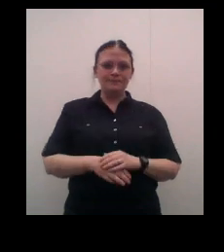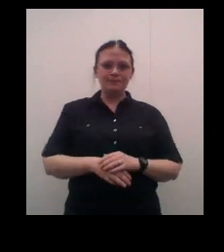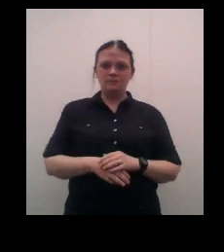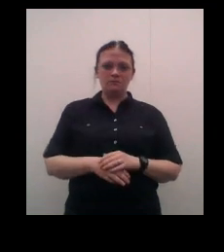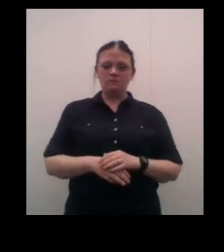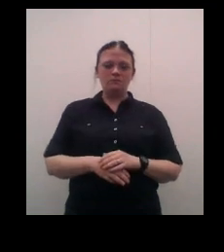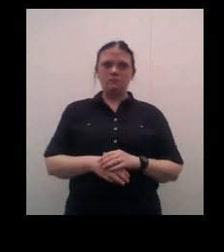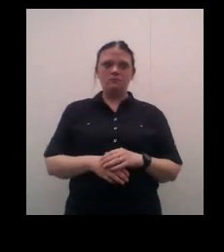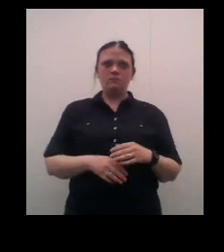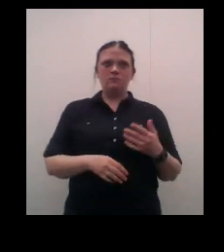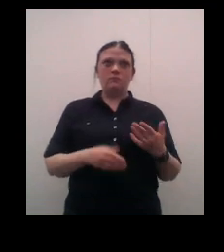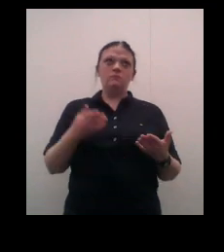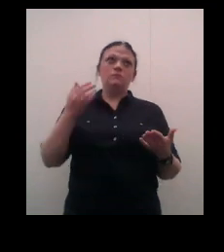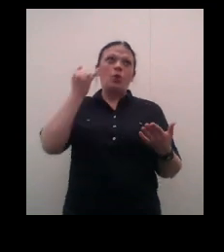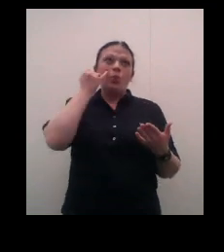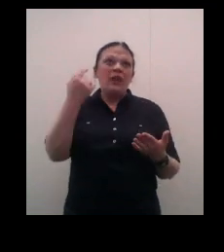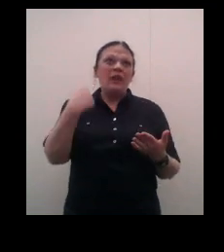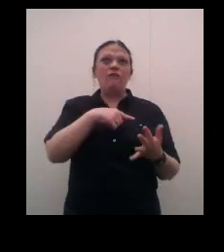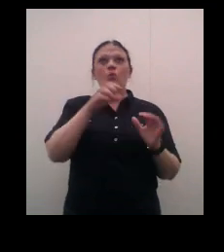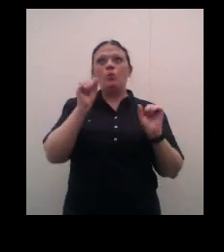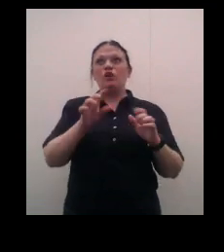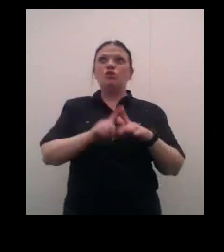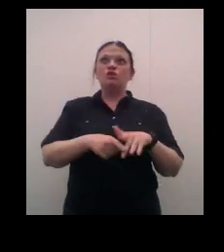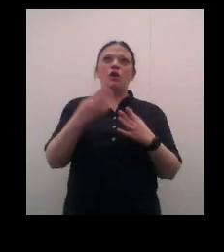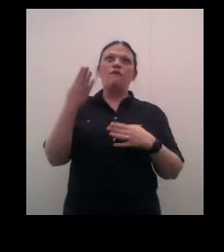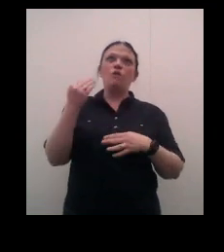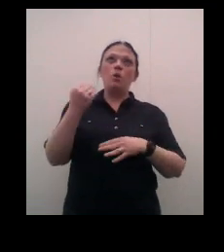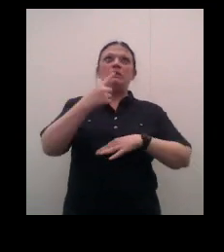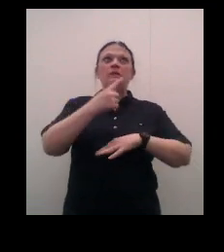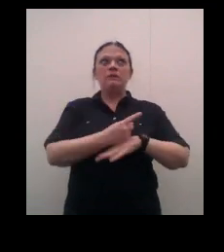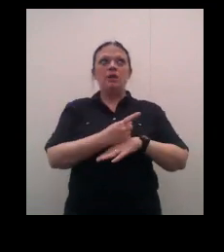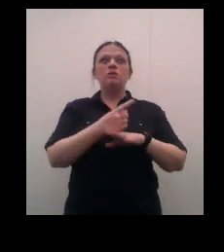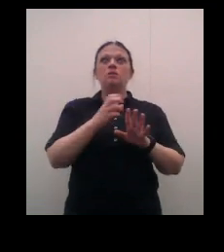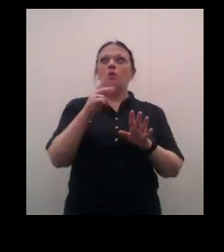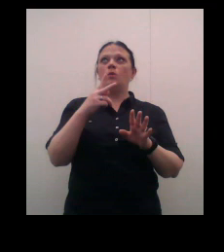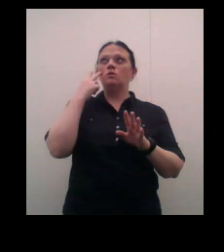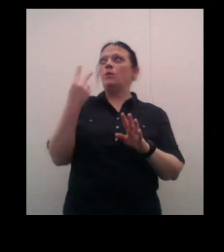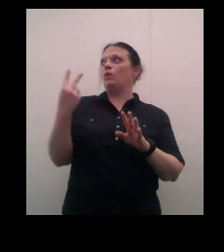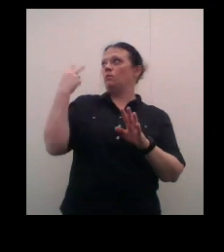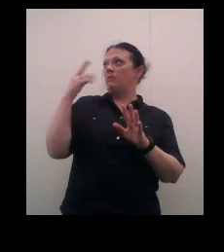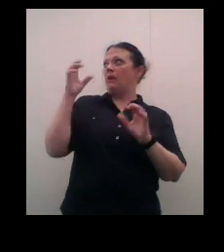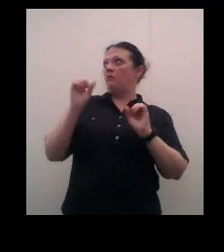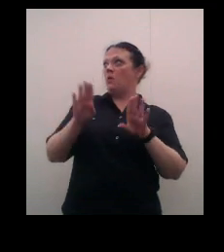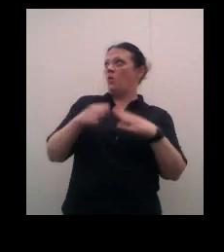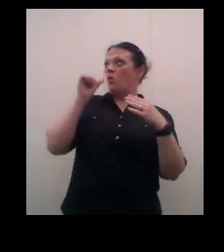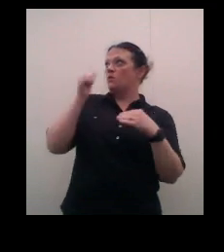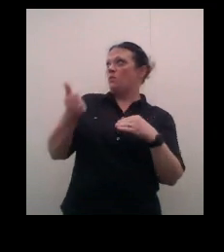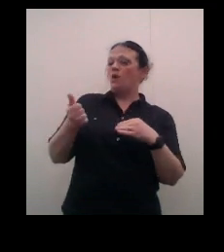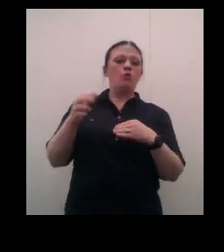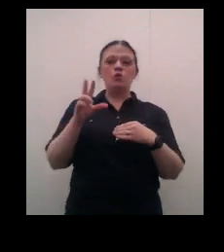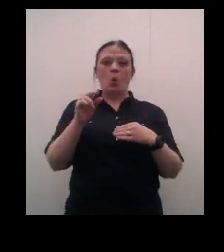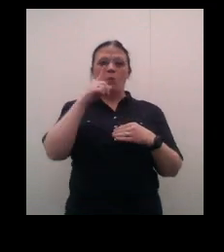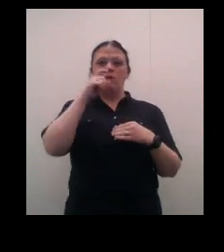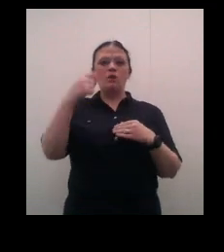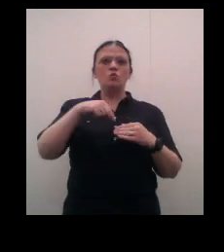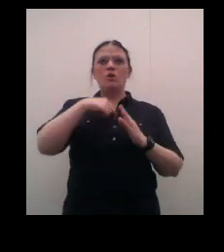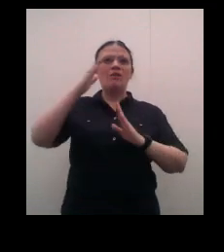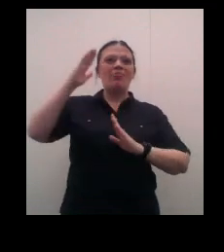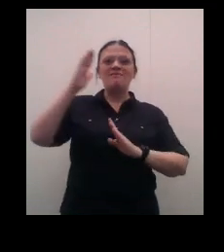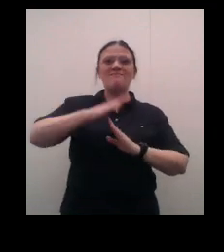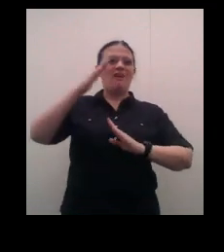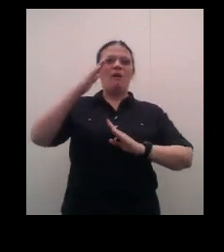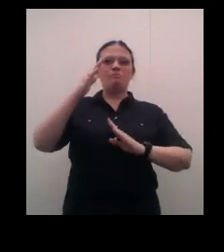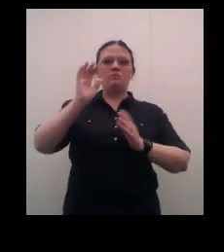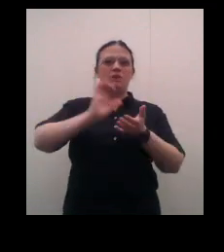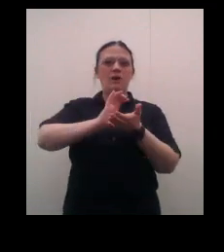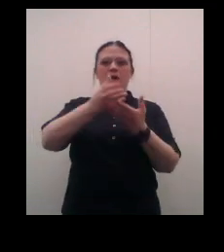So even if we could start the 14-day period, look back and say, could we open tomorrow? We certainly can't, because we now have the highest hospitalizations.